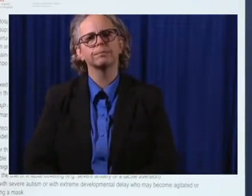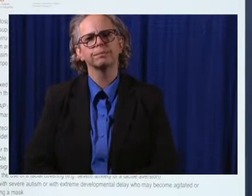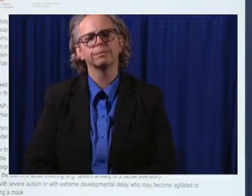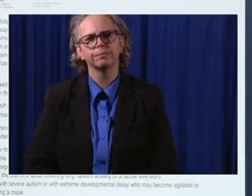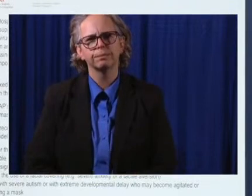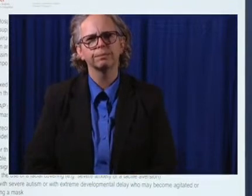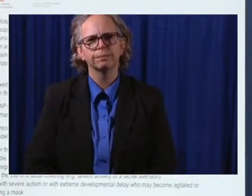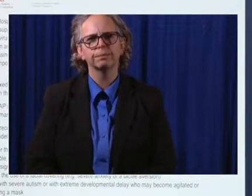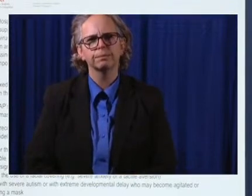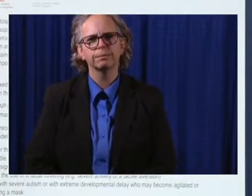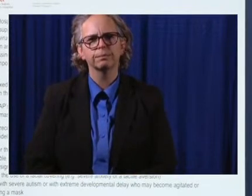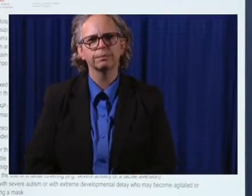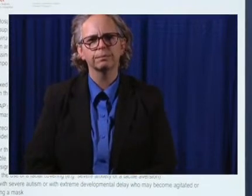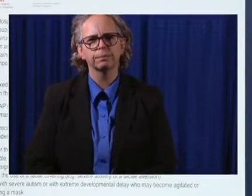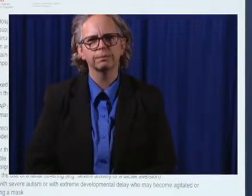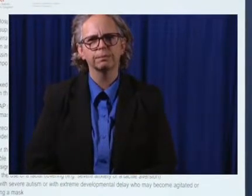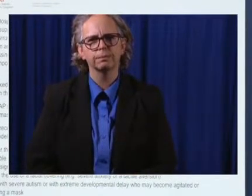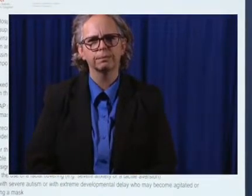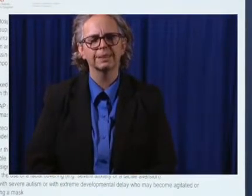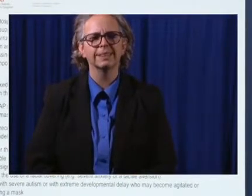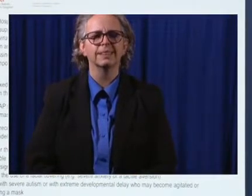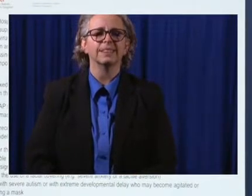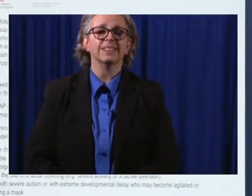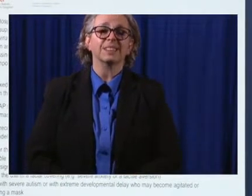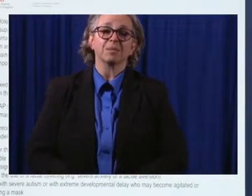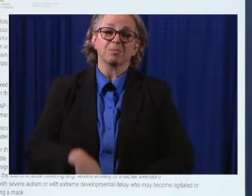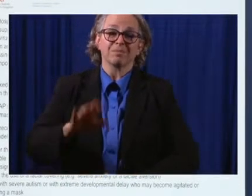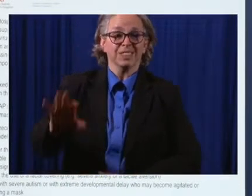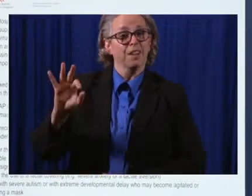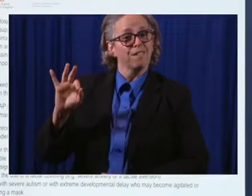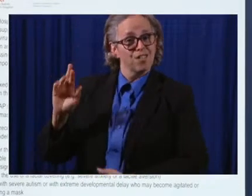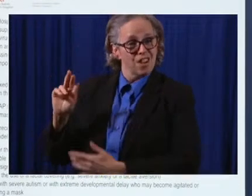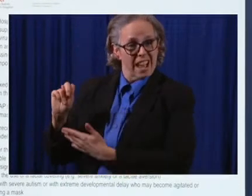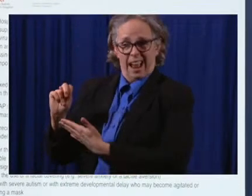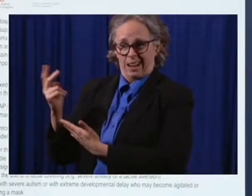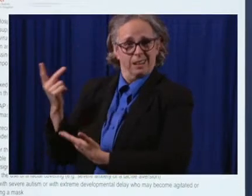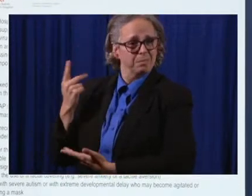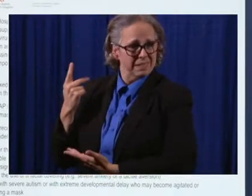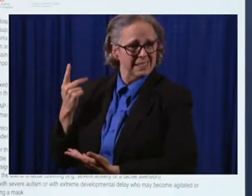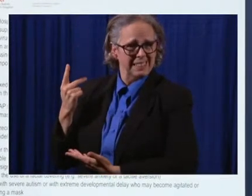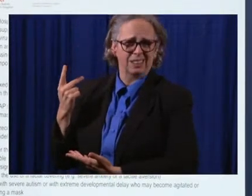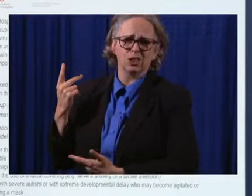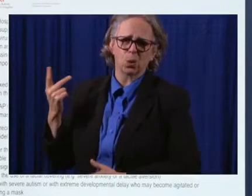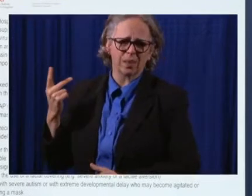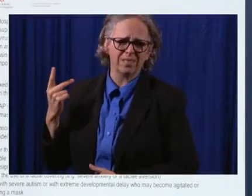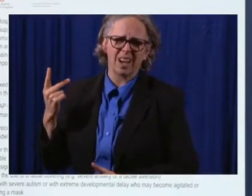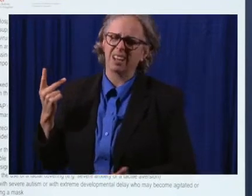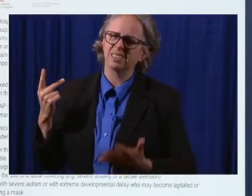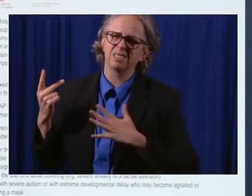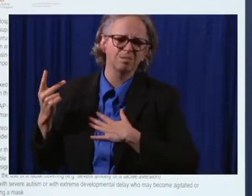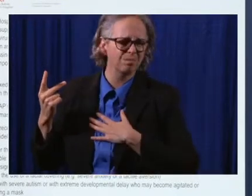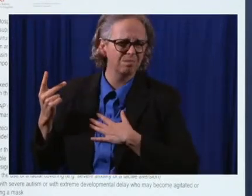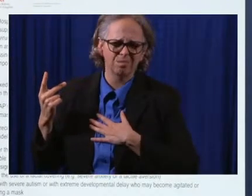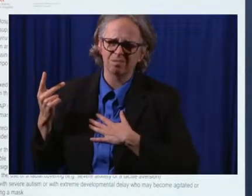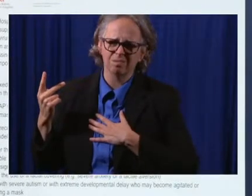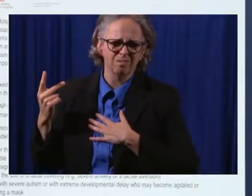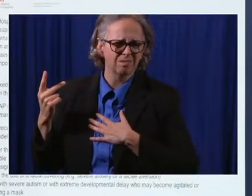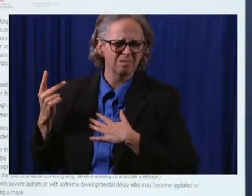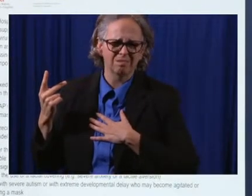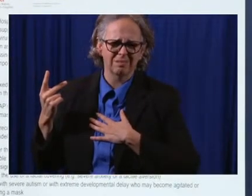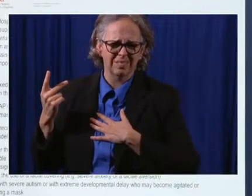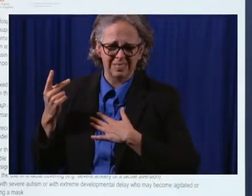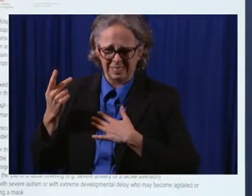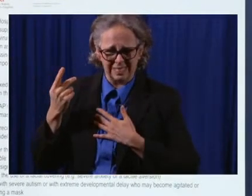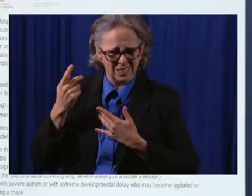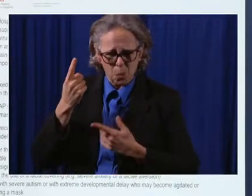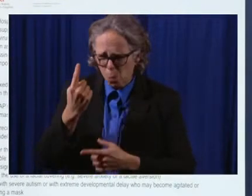For Fran and for me, this is still a very emotional memory, as